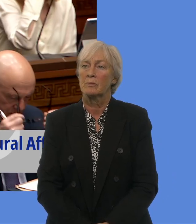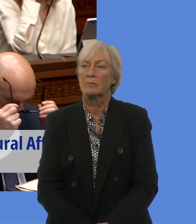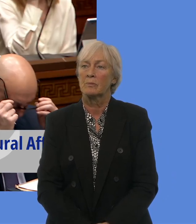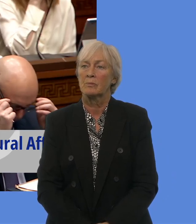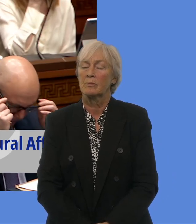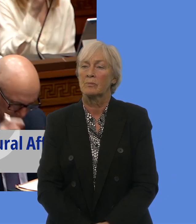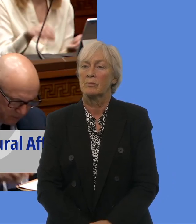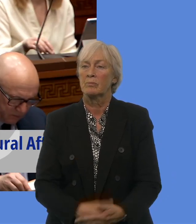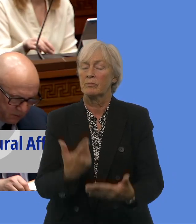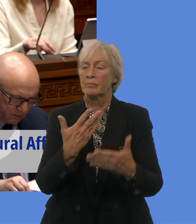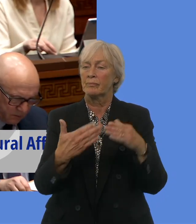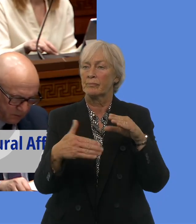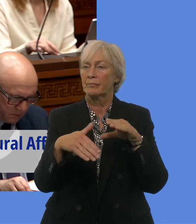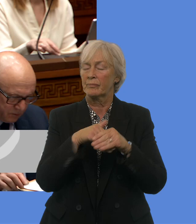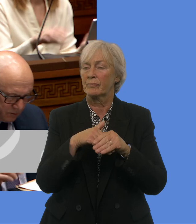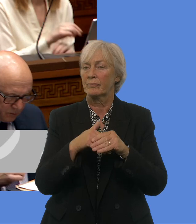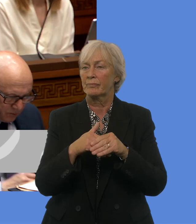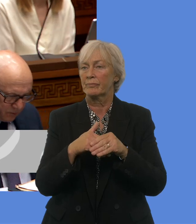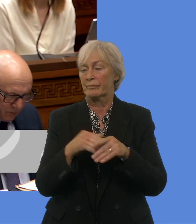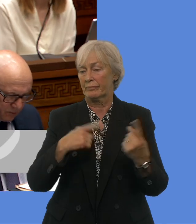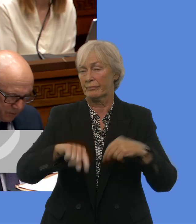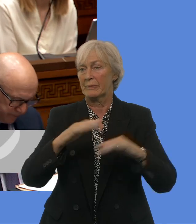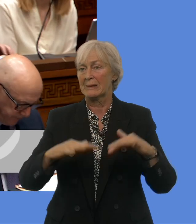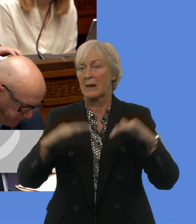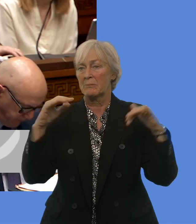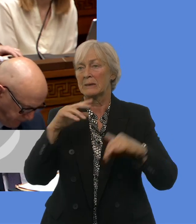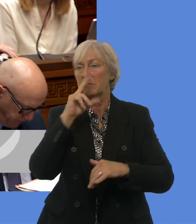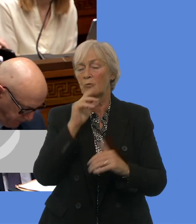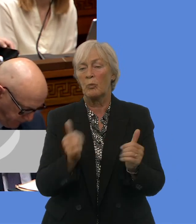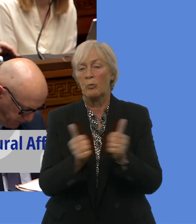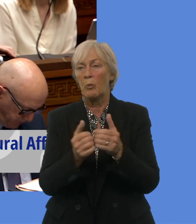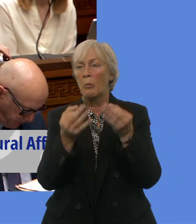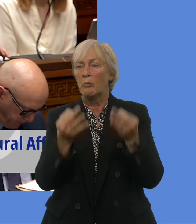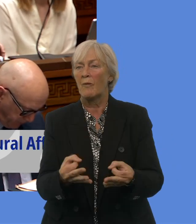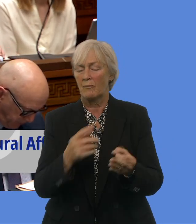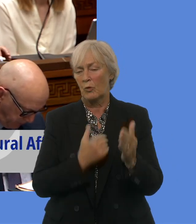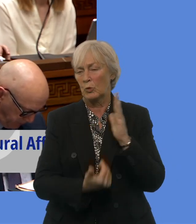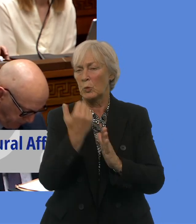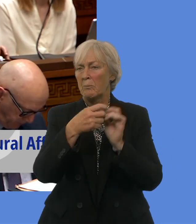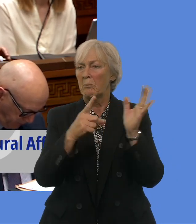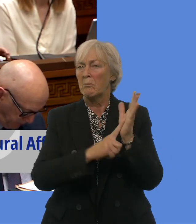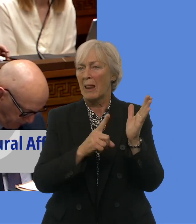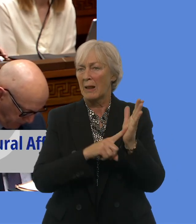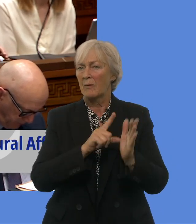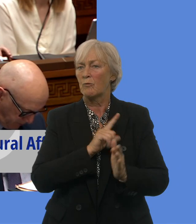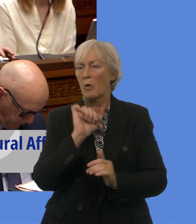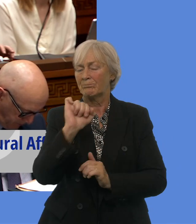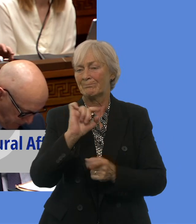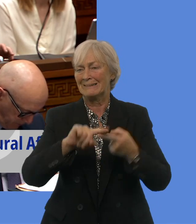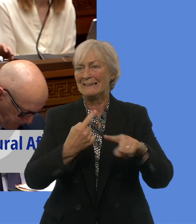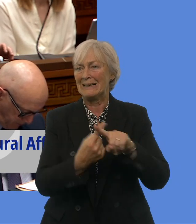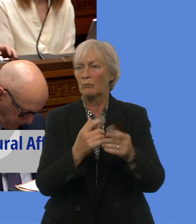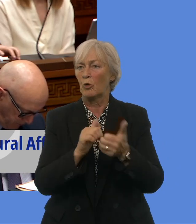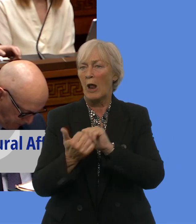The bill is within the legislative competence of the Assembly, and I'm seeking approval for the introduction of the bill at the earliest available opportunity from my executive